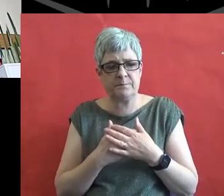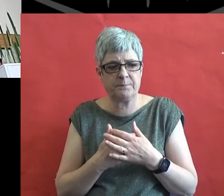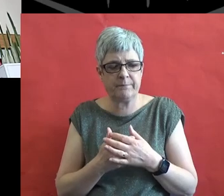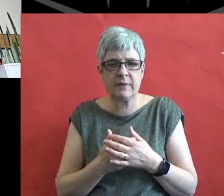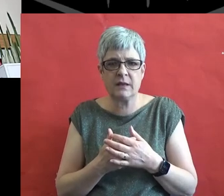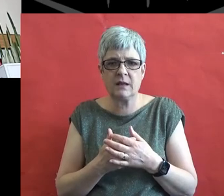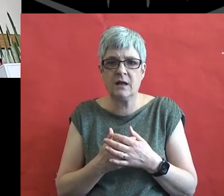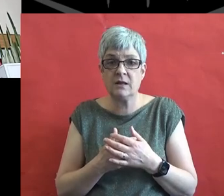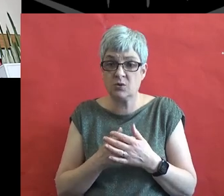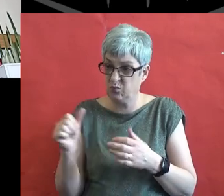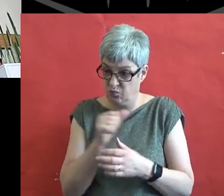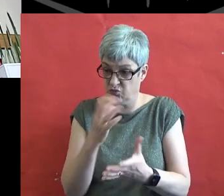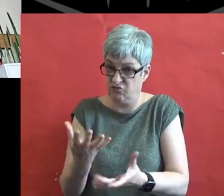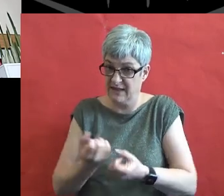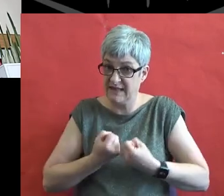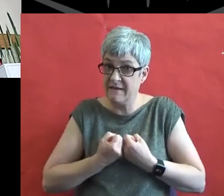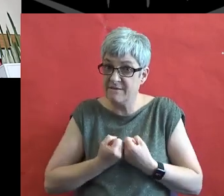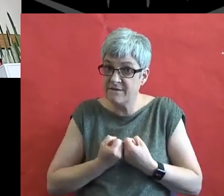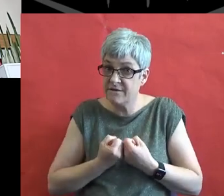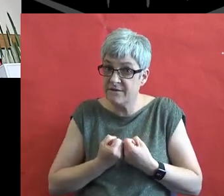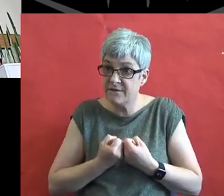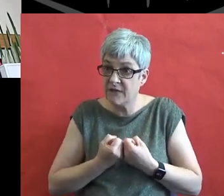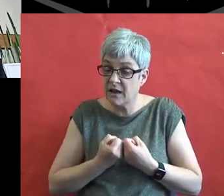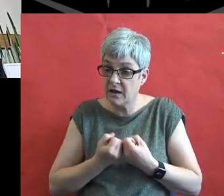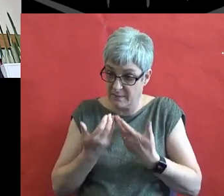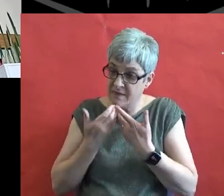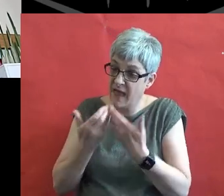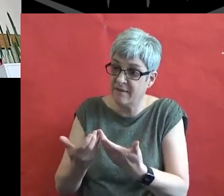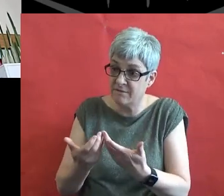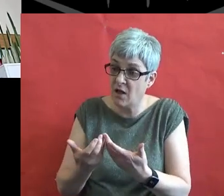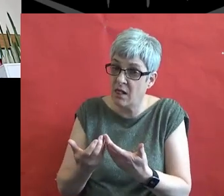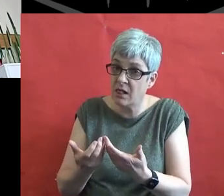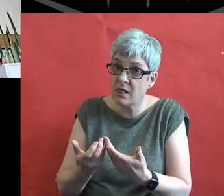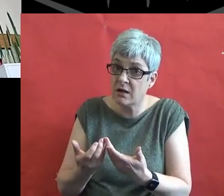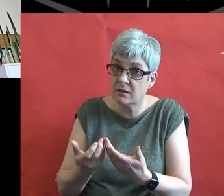We should receive it and be thankful for it.